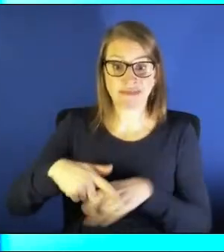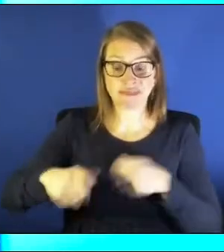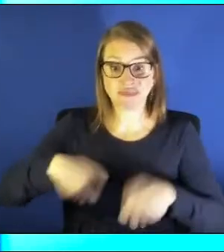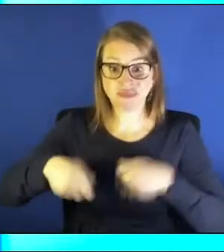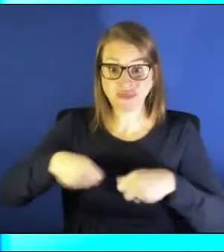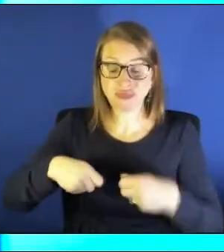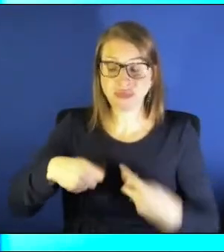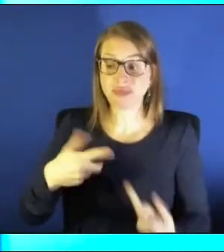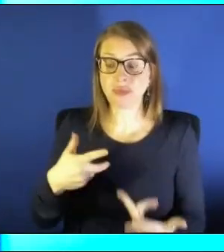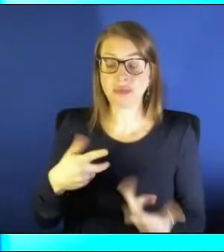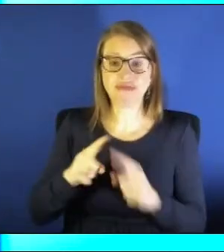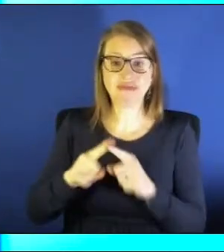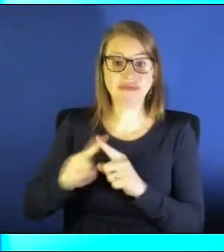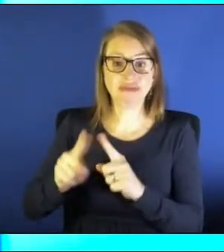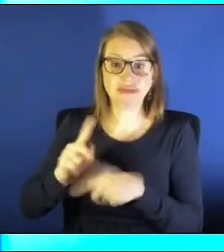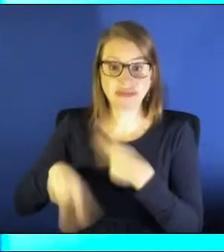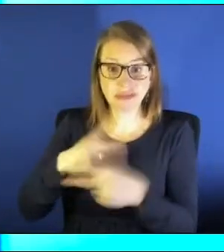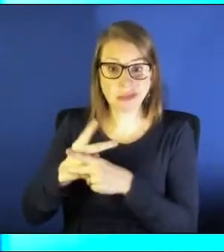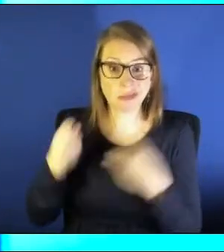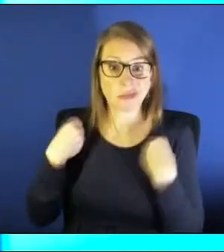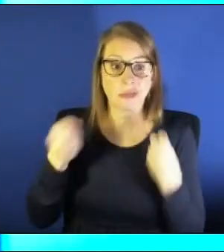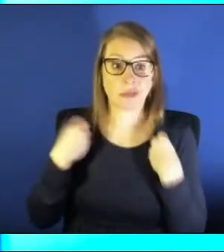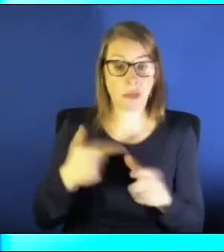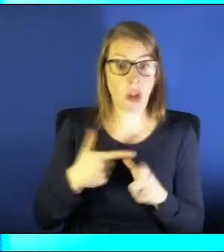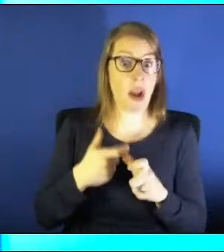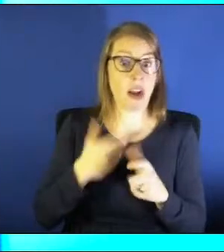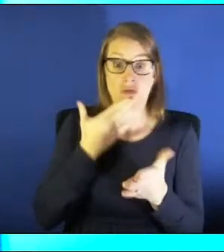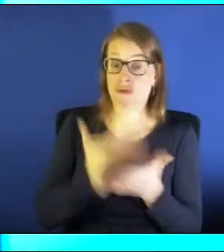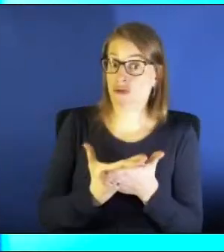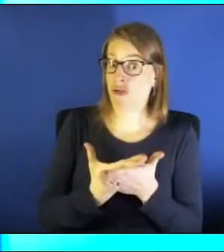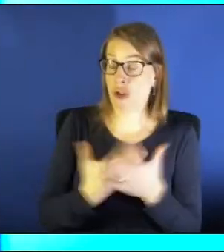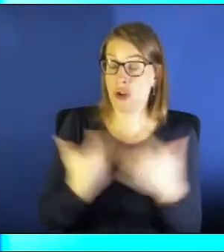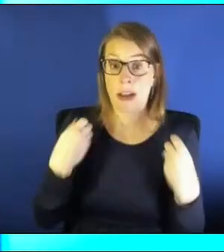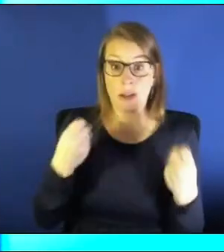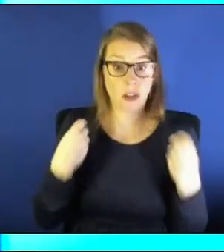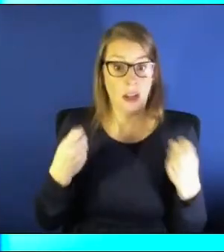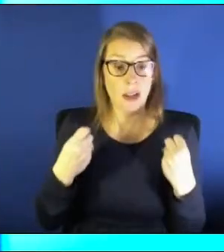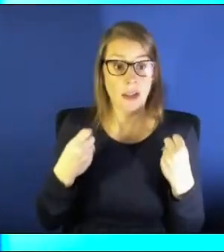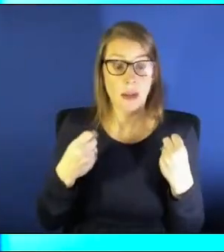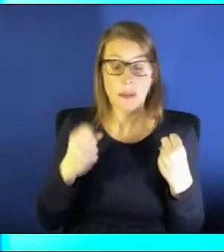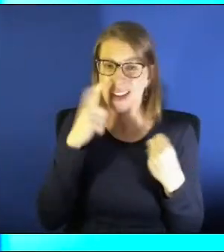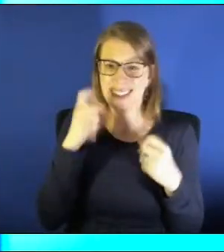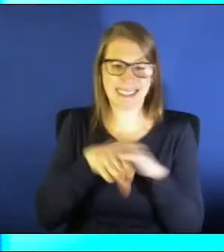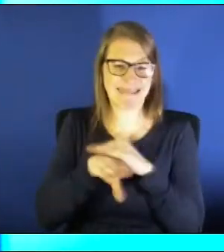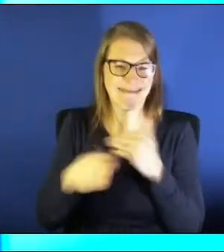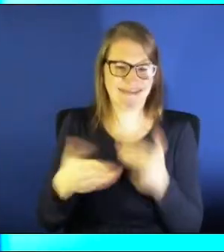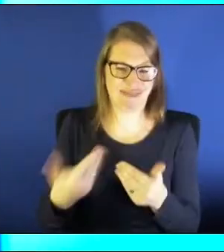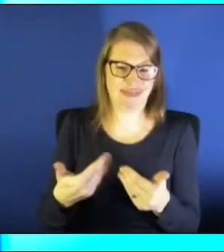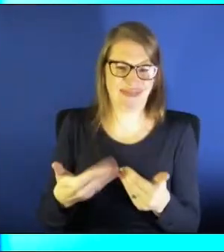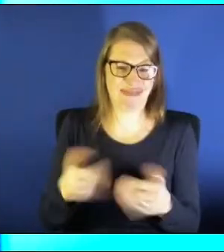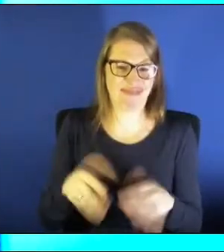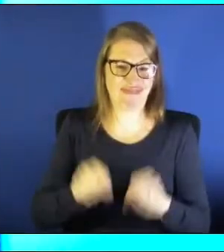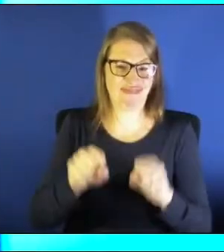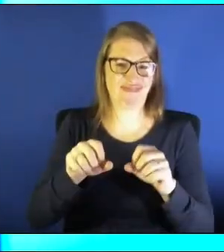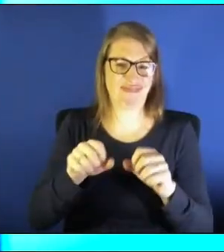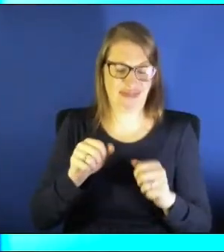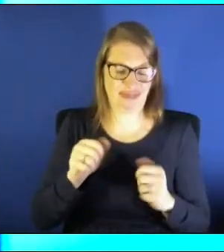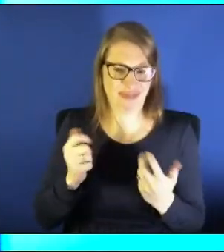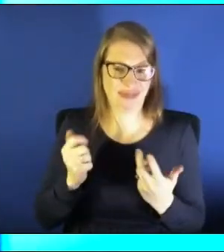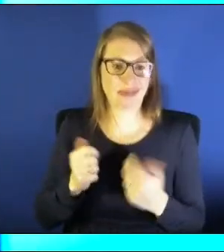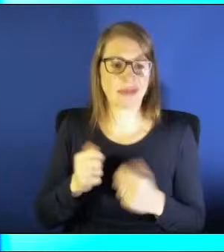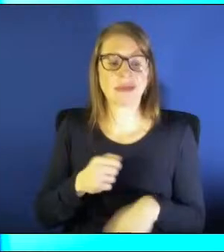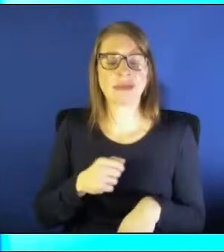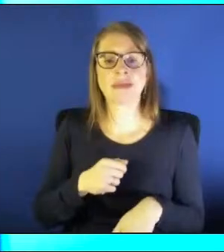running is a great form of exercise, no two ways about that, because it's so accessible to everyone. But the reality